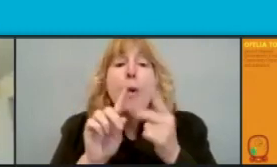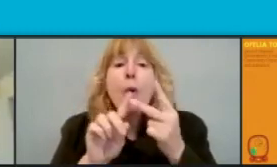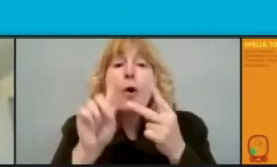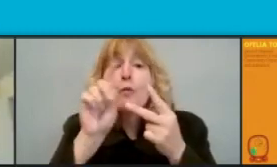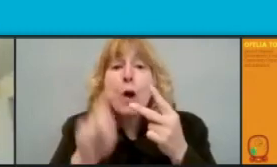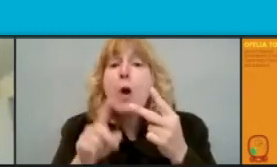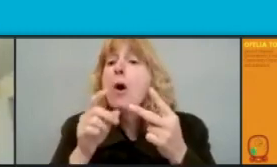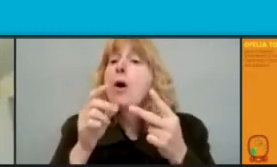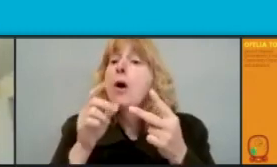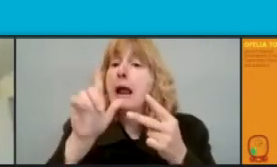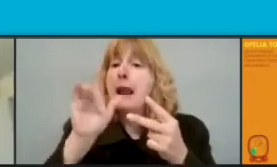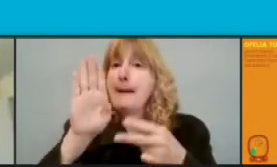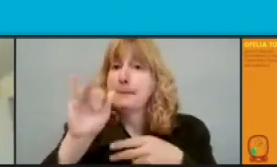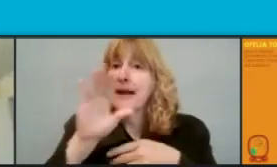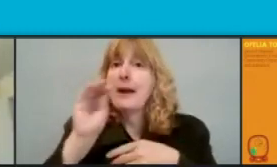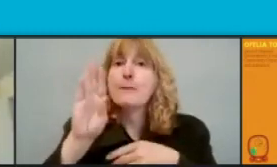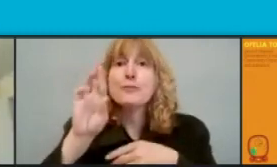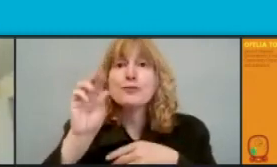text them to